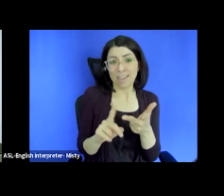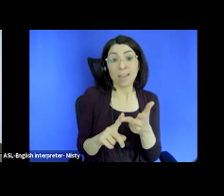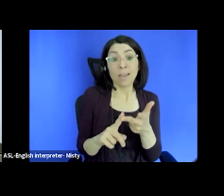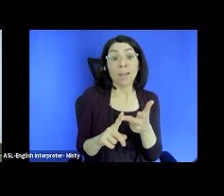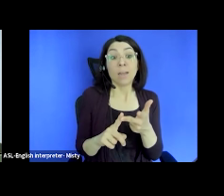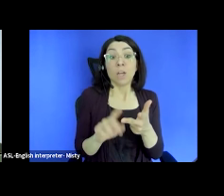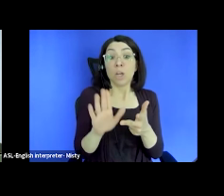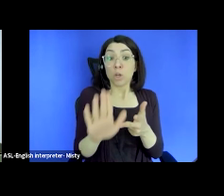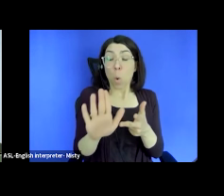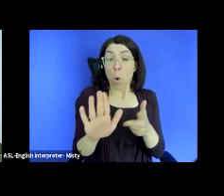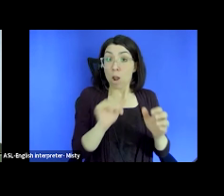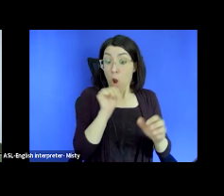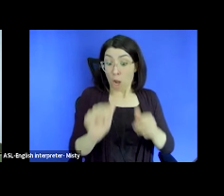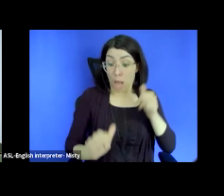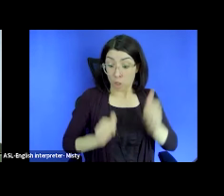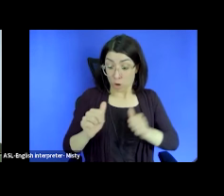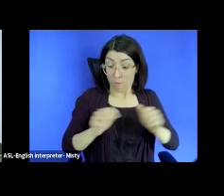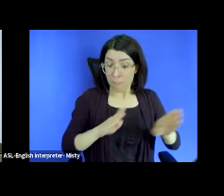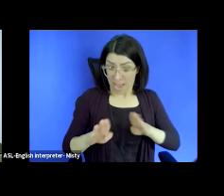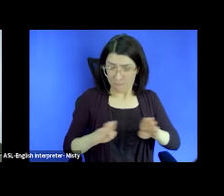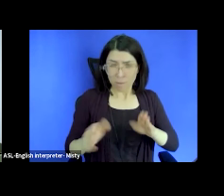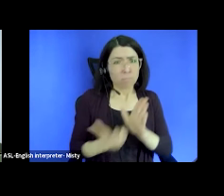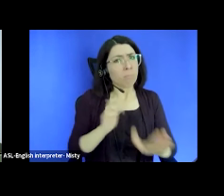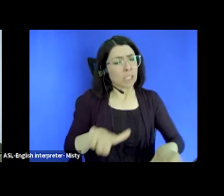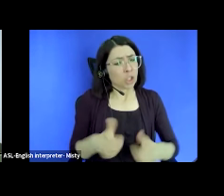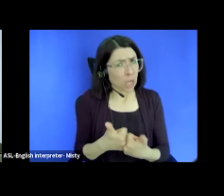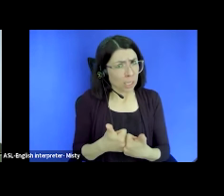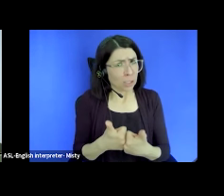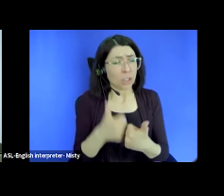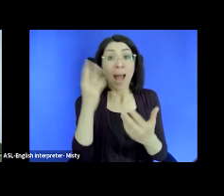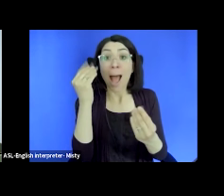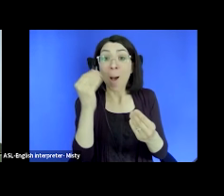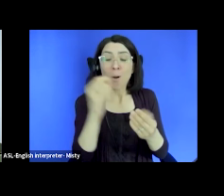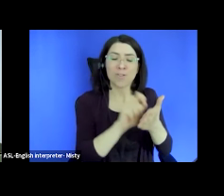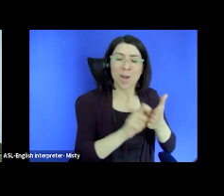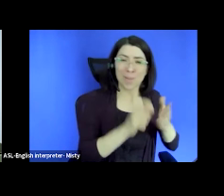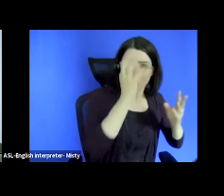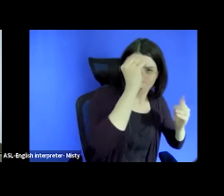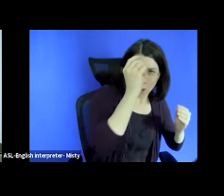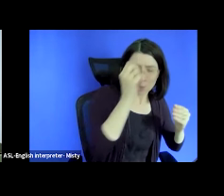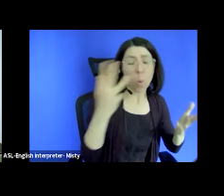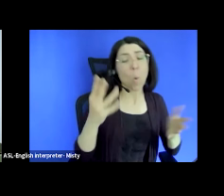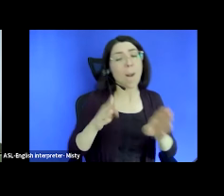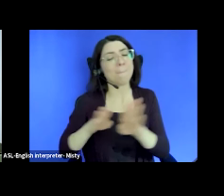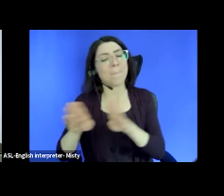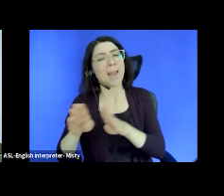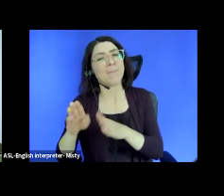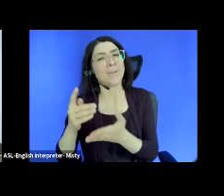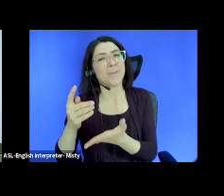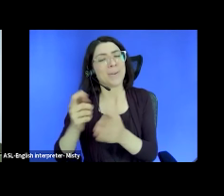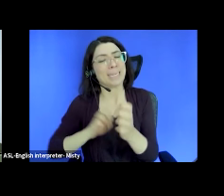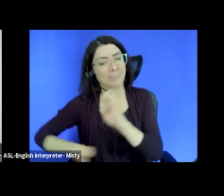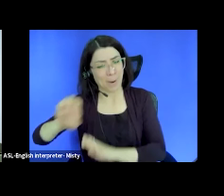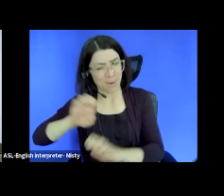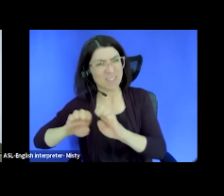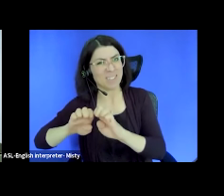or CBT tools, such as the thought diary or behavioral experiments. Okay. And I just want